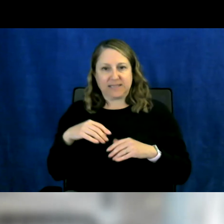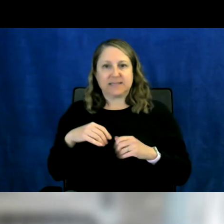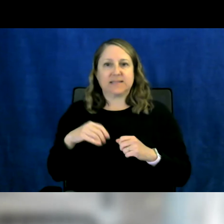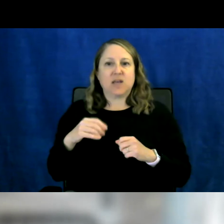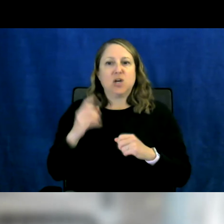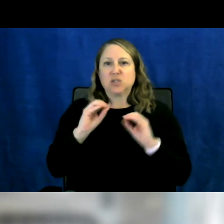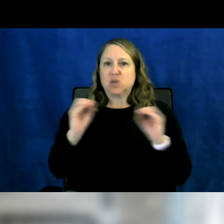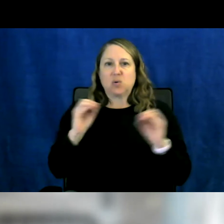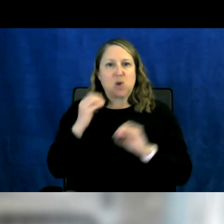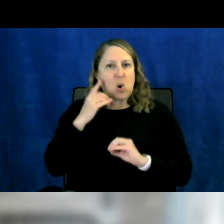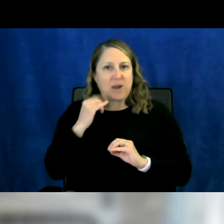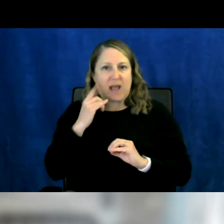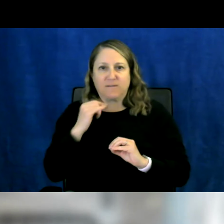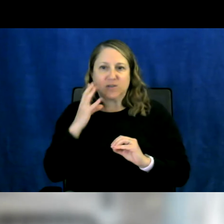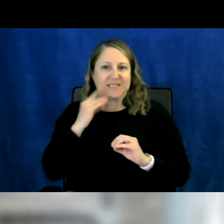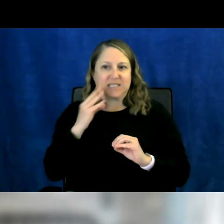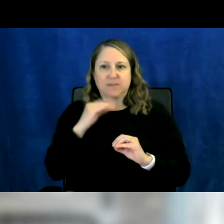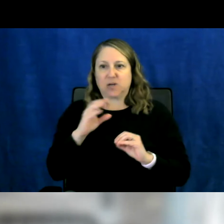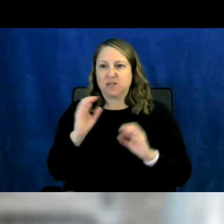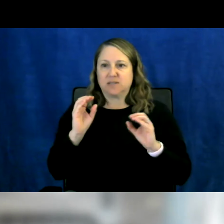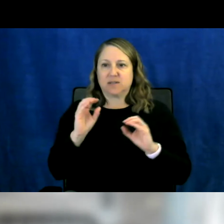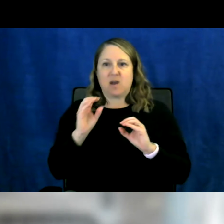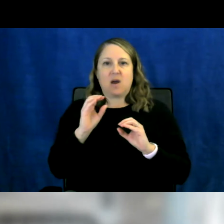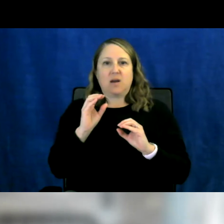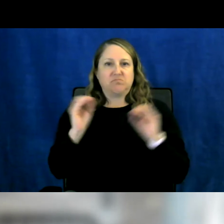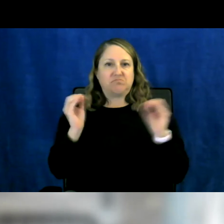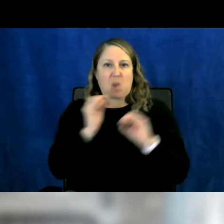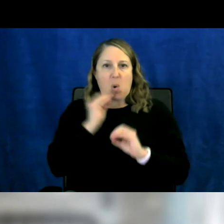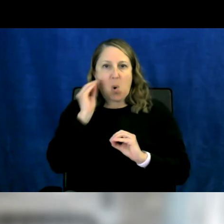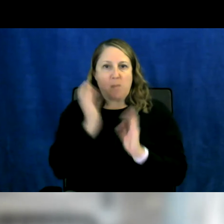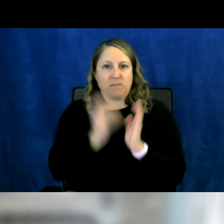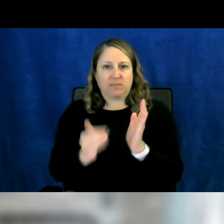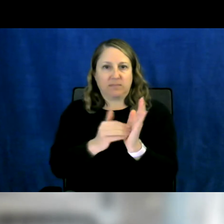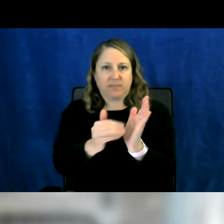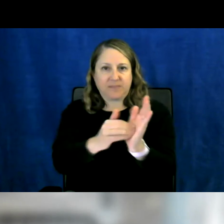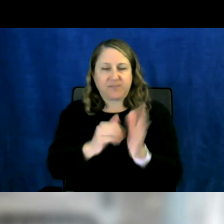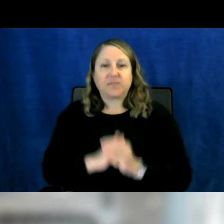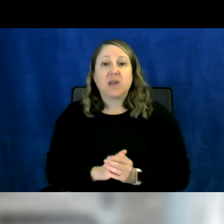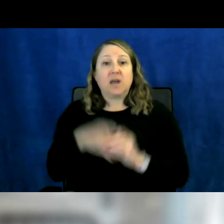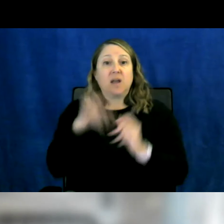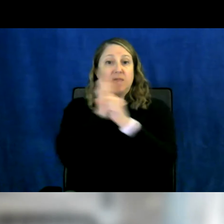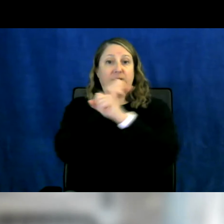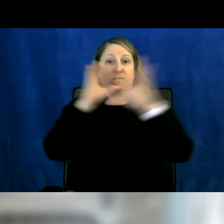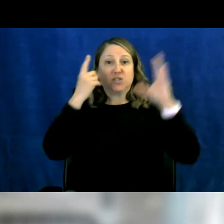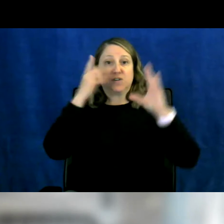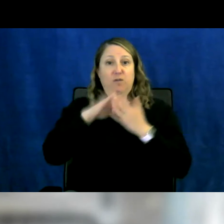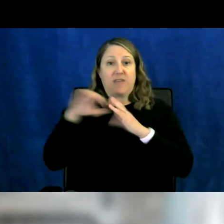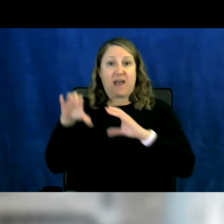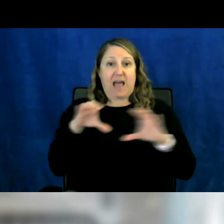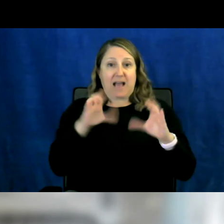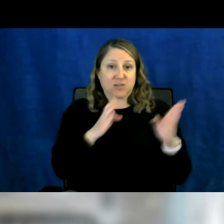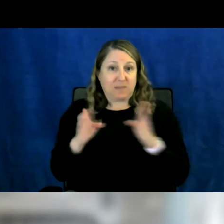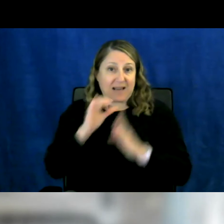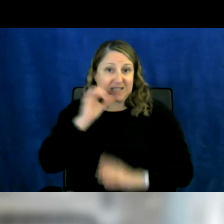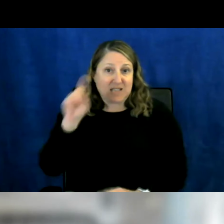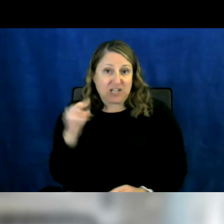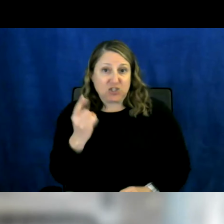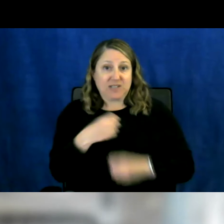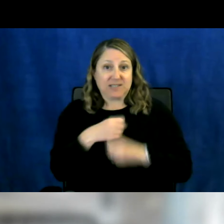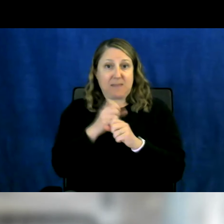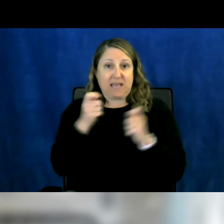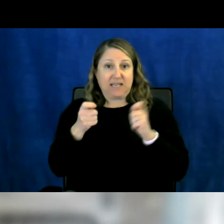no Californians experience homelessness repeatedly. The vision for this action plan is not simply making changes in how Cal-ICH and